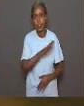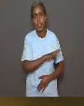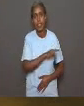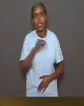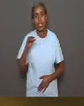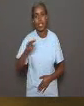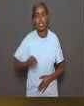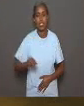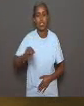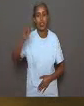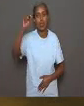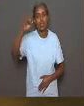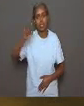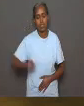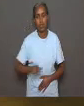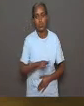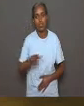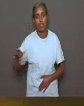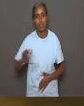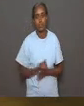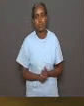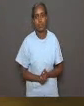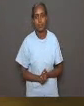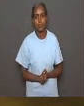the north-south line.